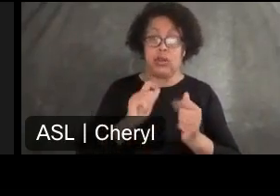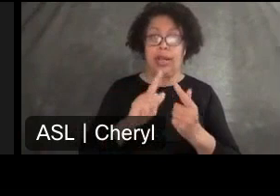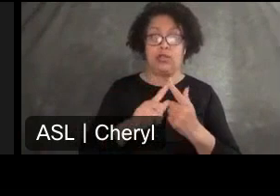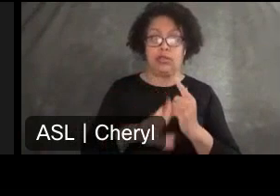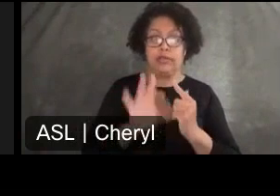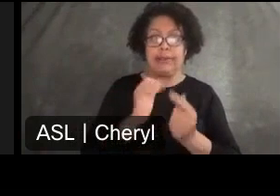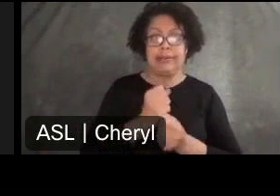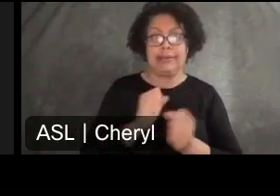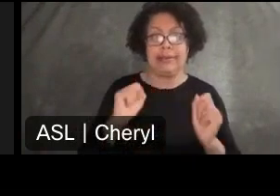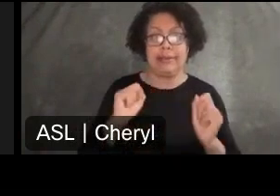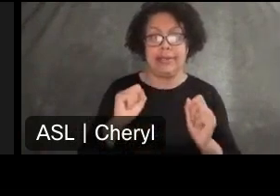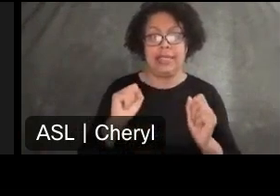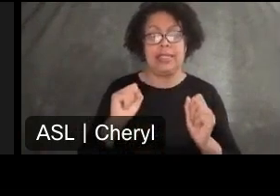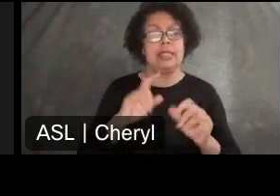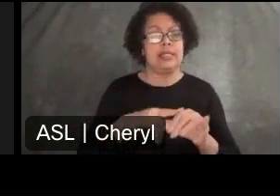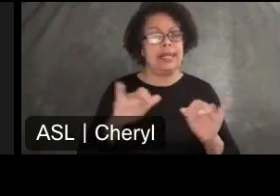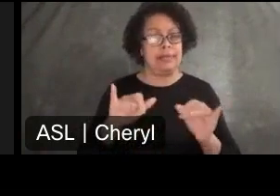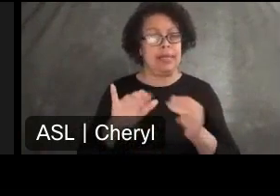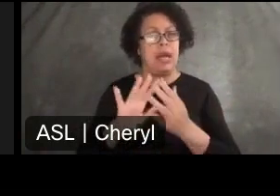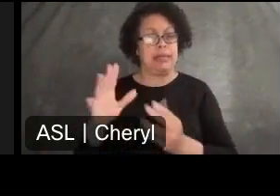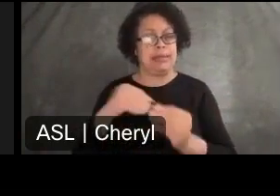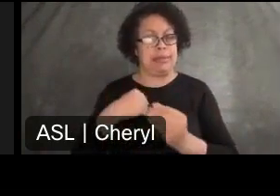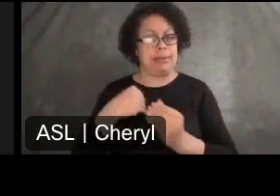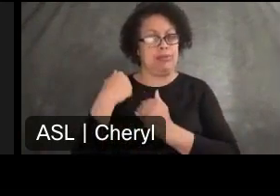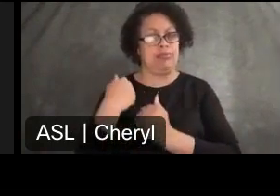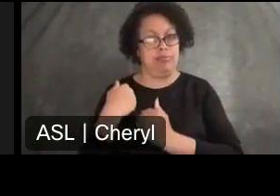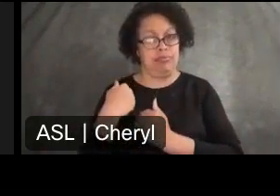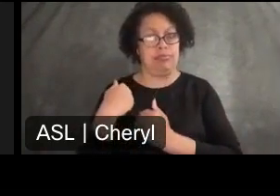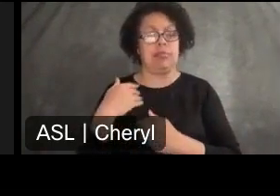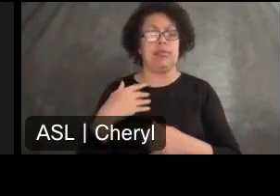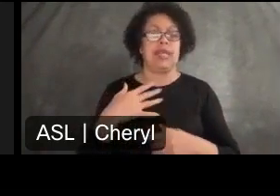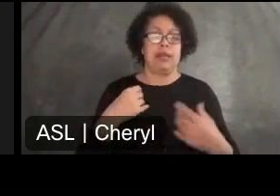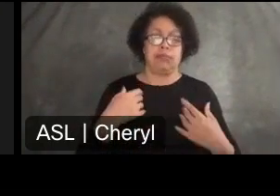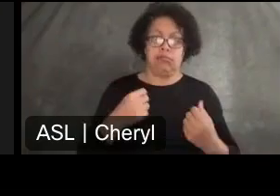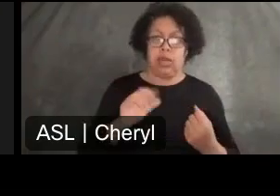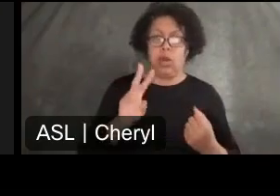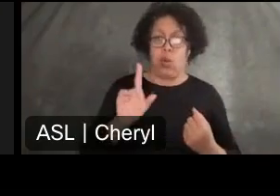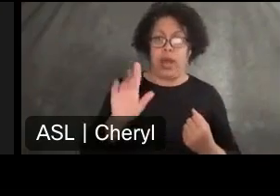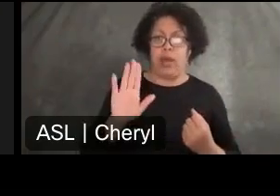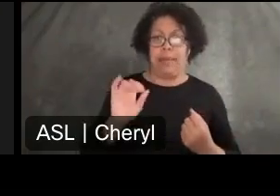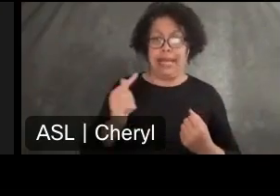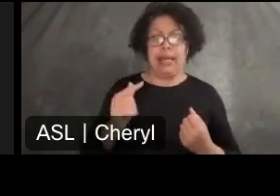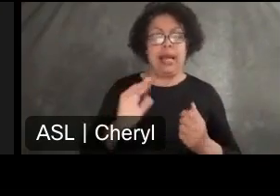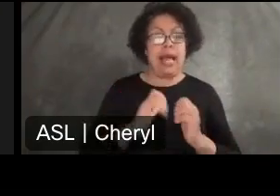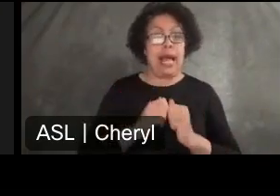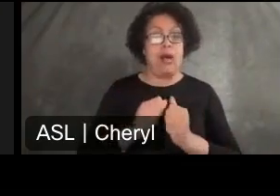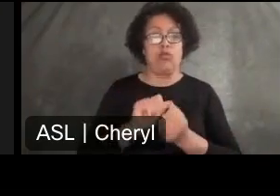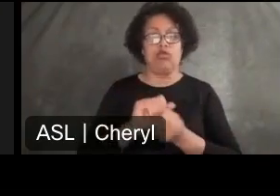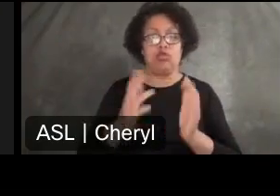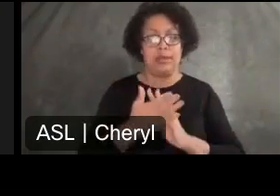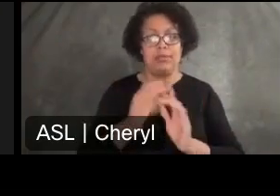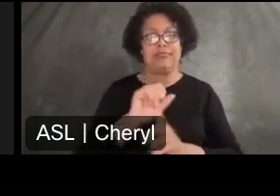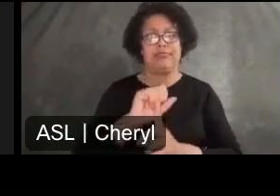well-being, accountability, and accountability through connection and transformation of the conditions